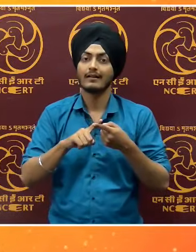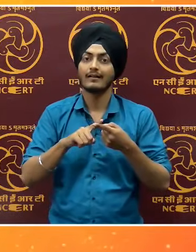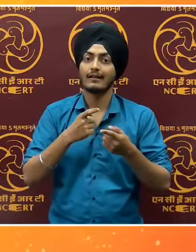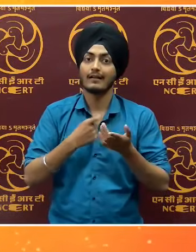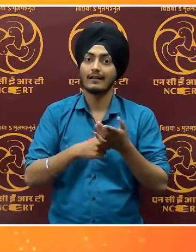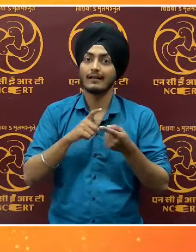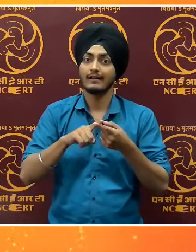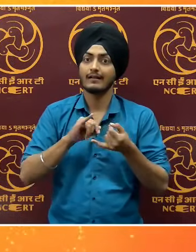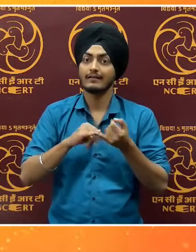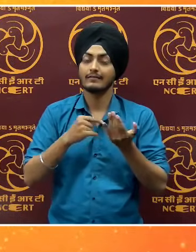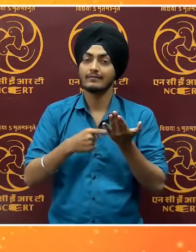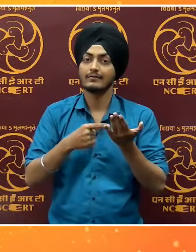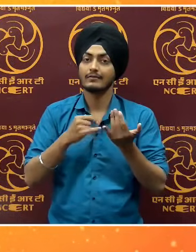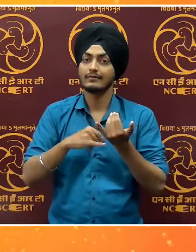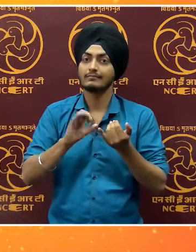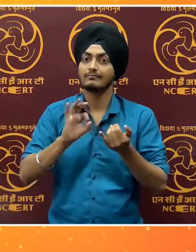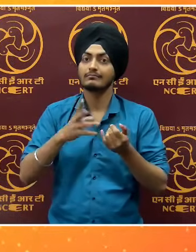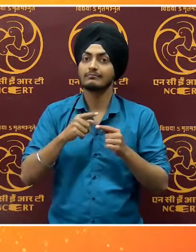electrical circuit?